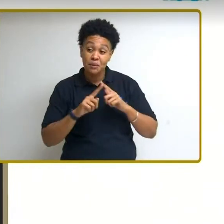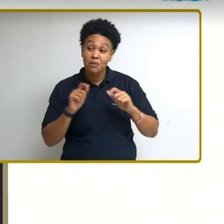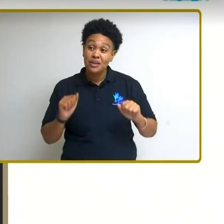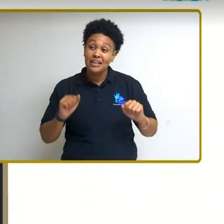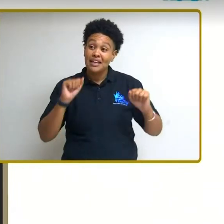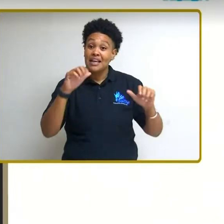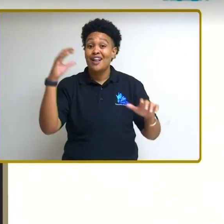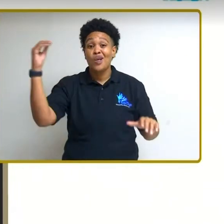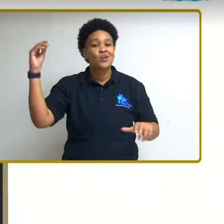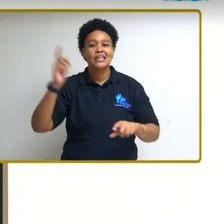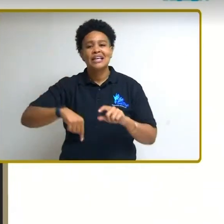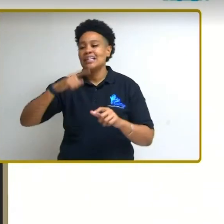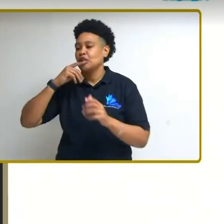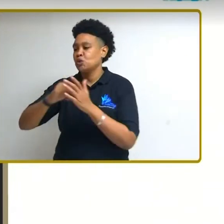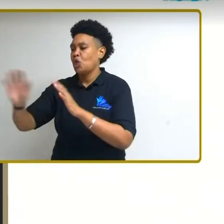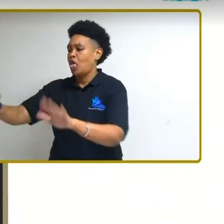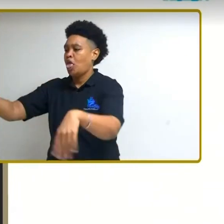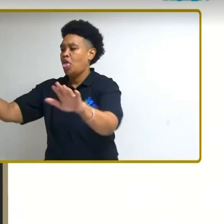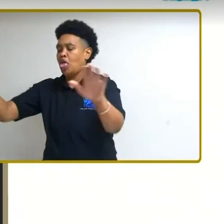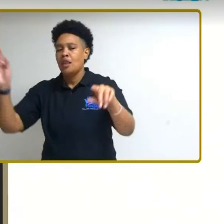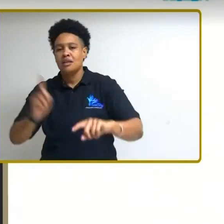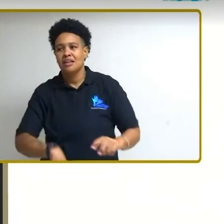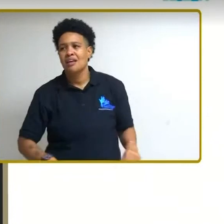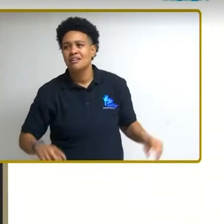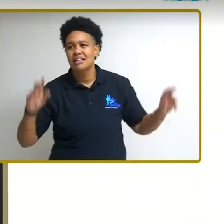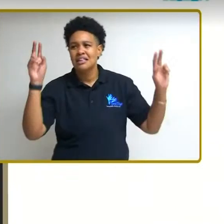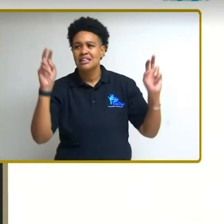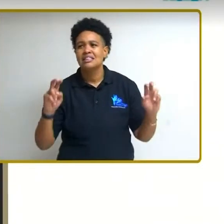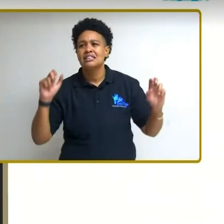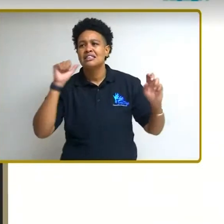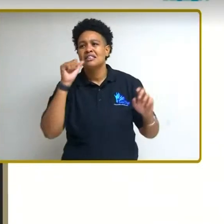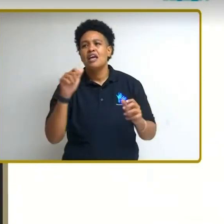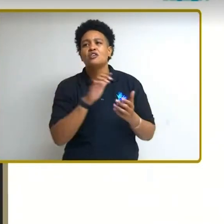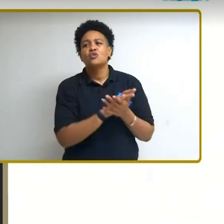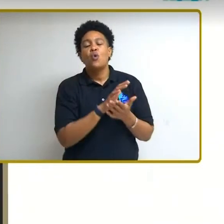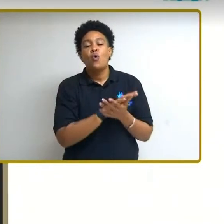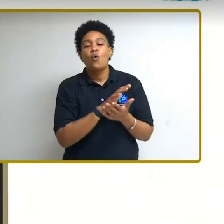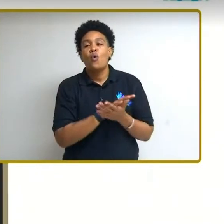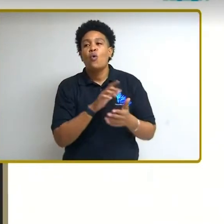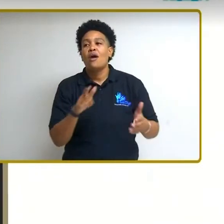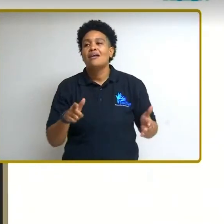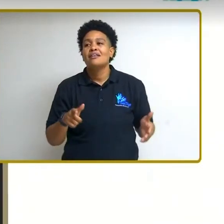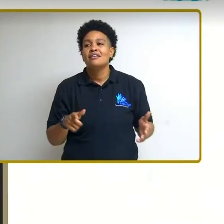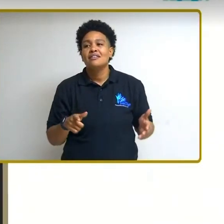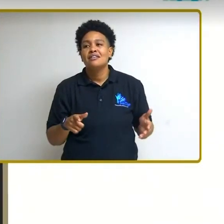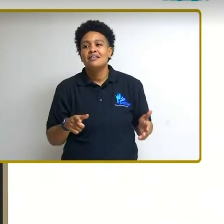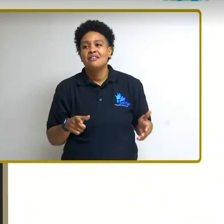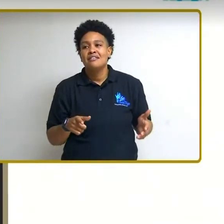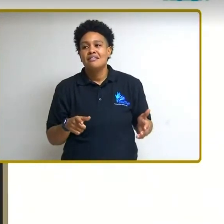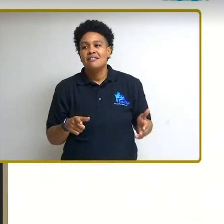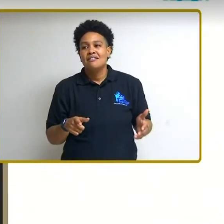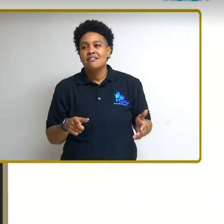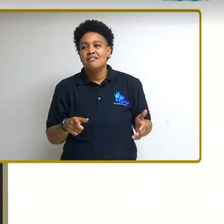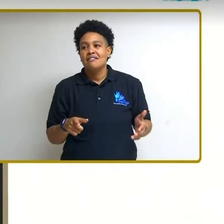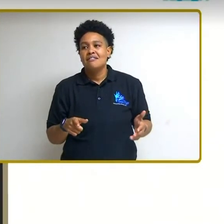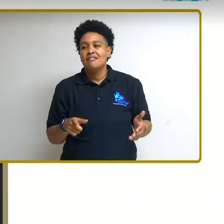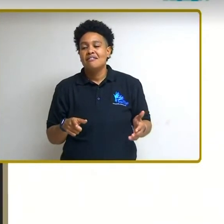gatherings outside. The issues we have are not so much at the school plans. The school plans are very